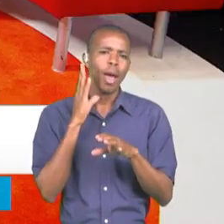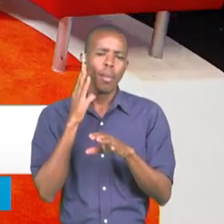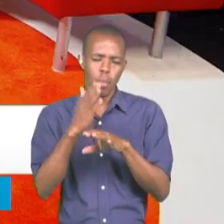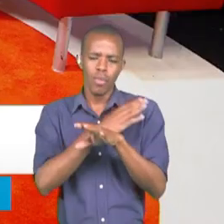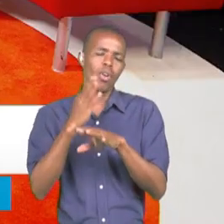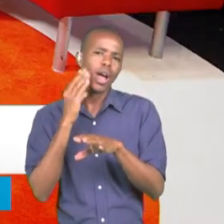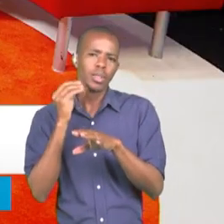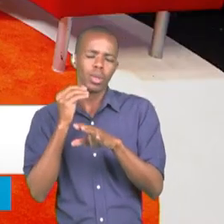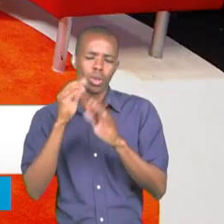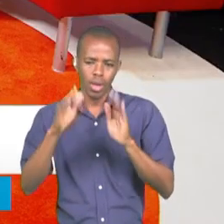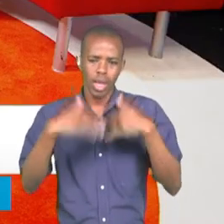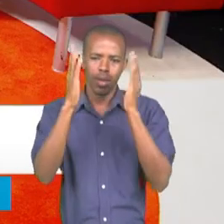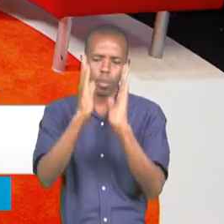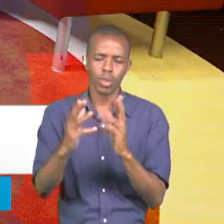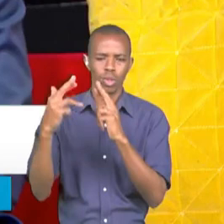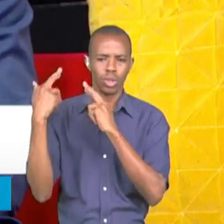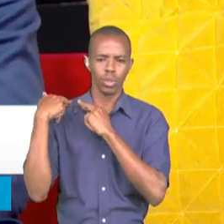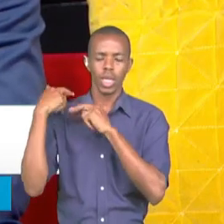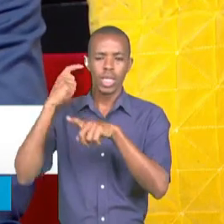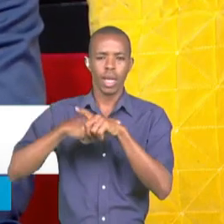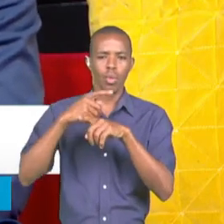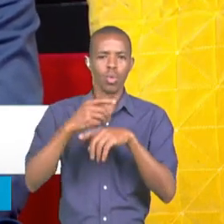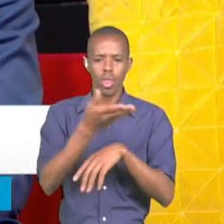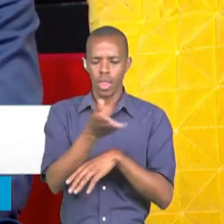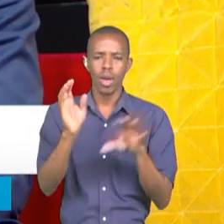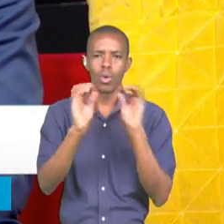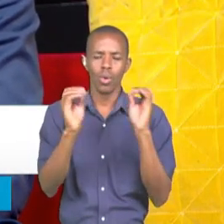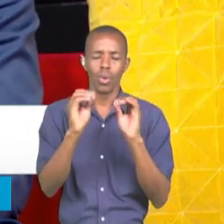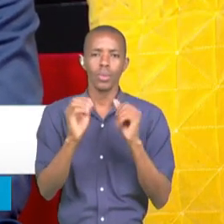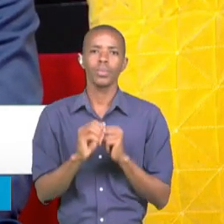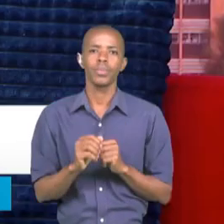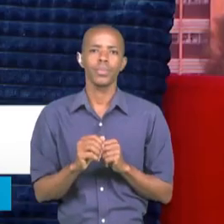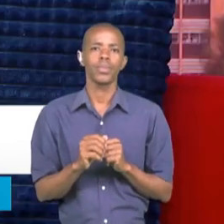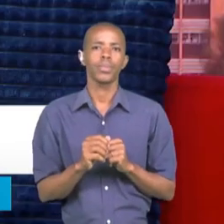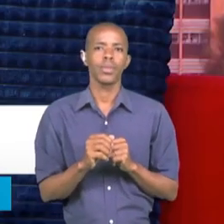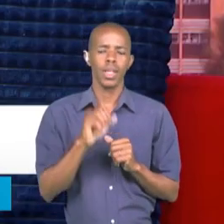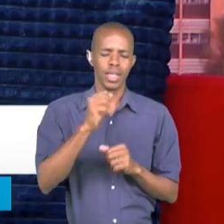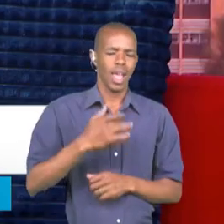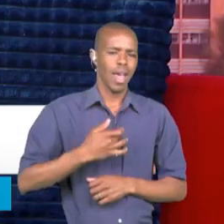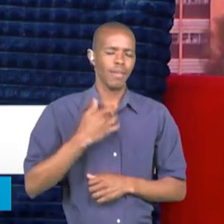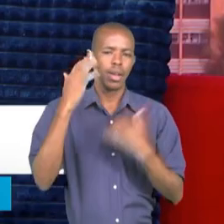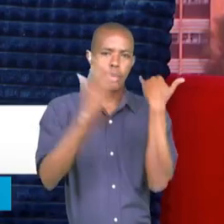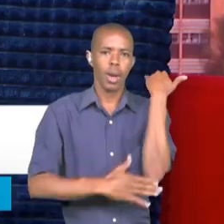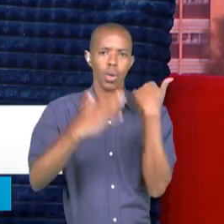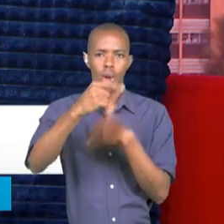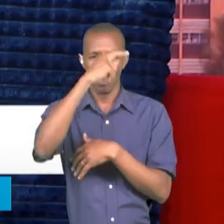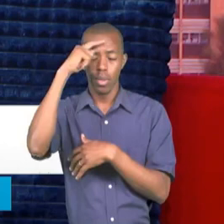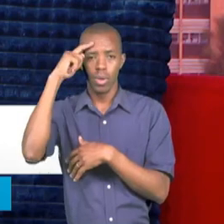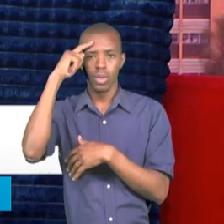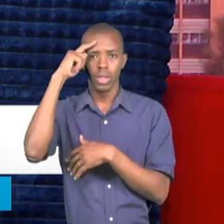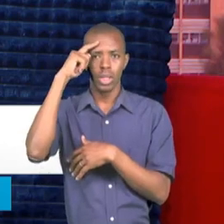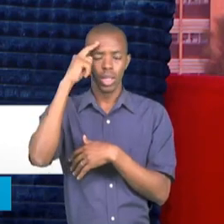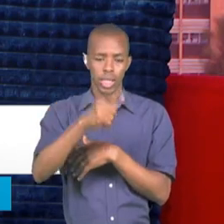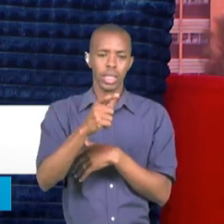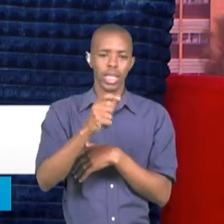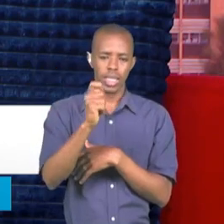someone responsibility to do it and then you maybe you're away? Yes. Okay. And some, you know, I feel so bad because it's the brand name